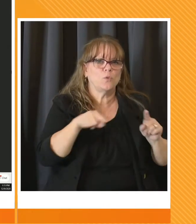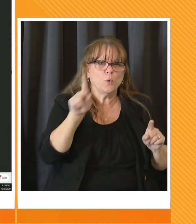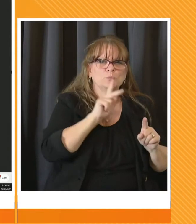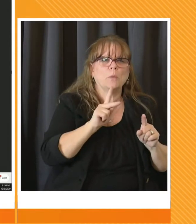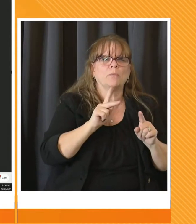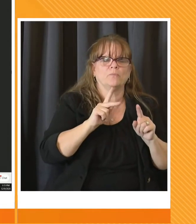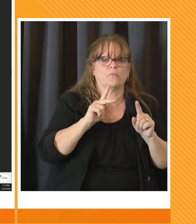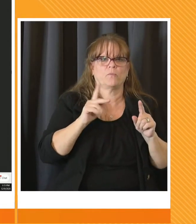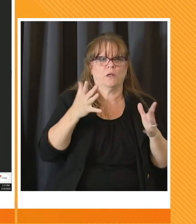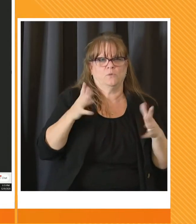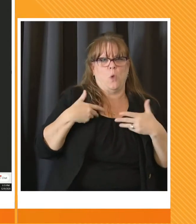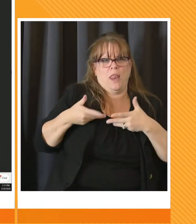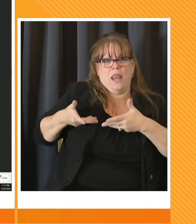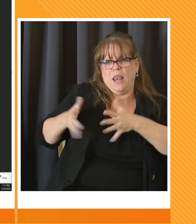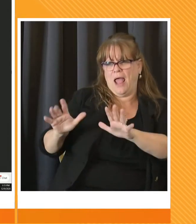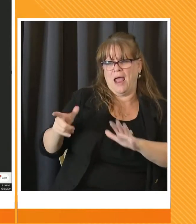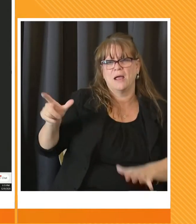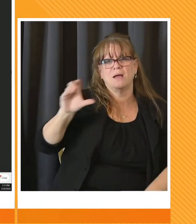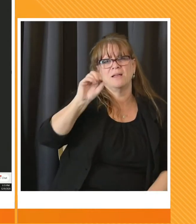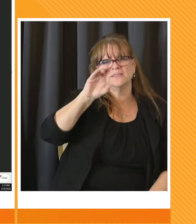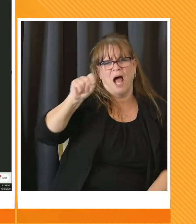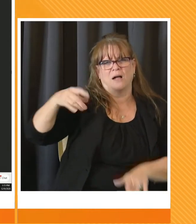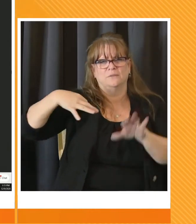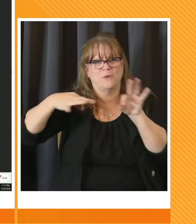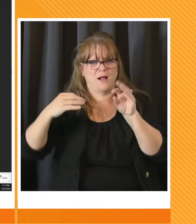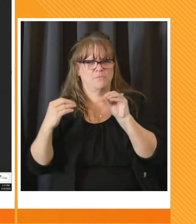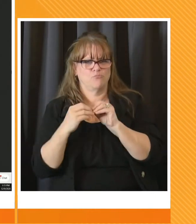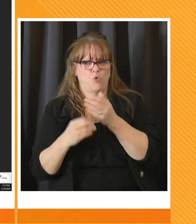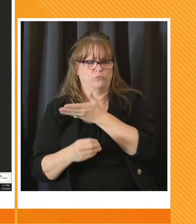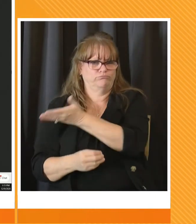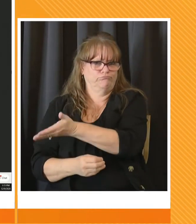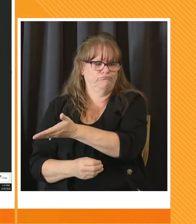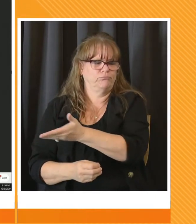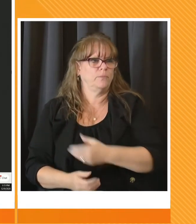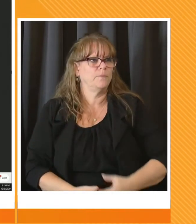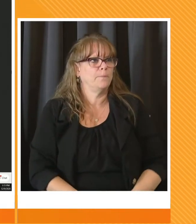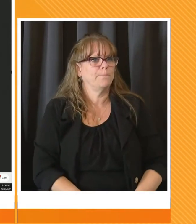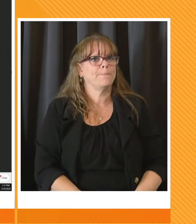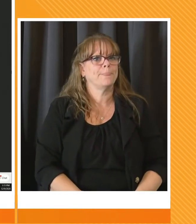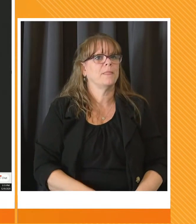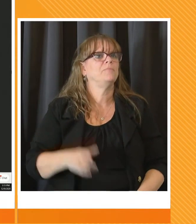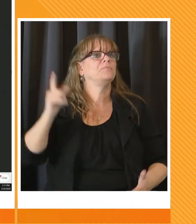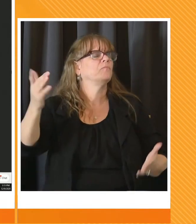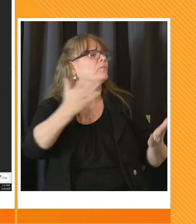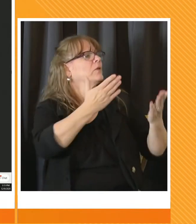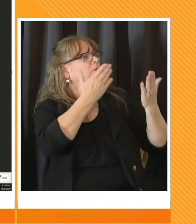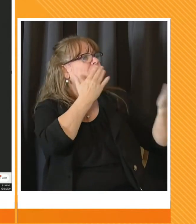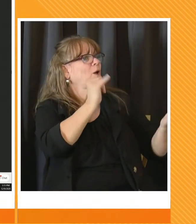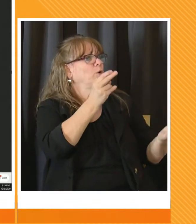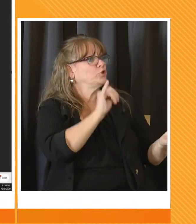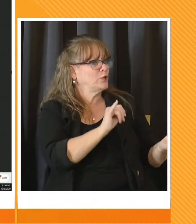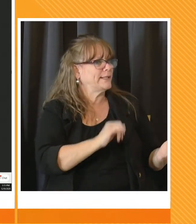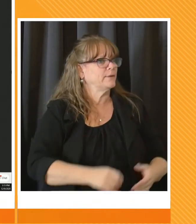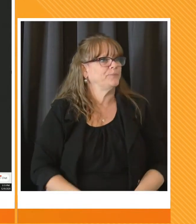Thank you, Joni. Now, we know that in the early weeks and months of vaccine distribution, that supplies